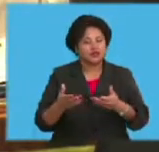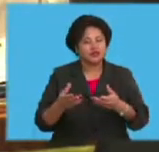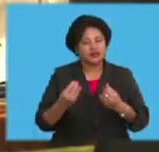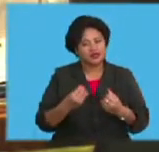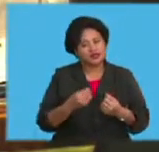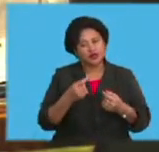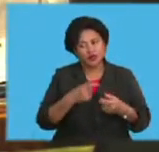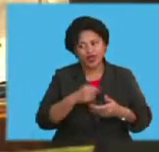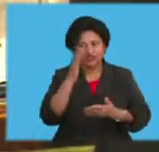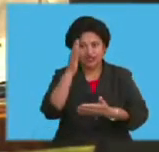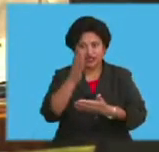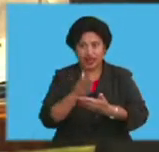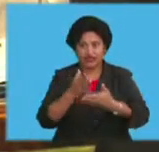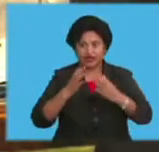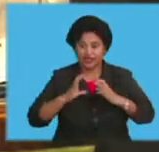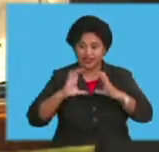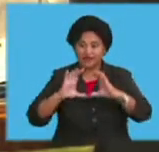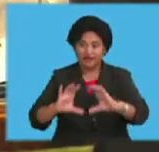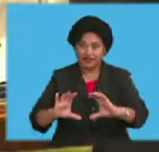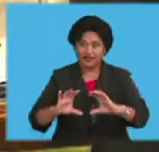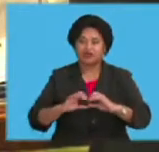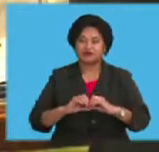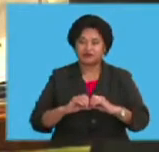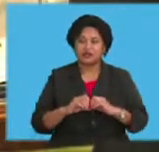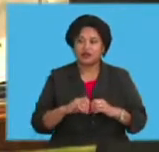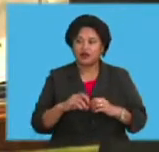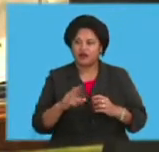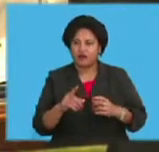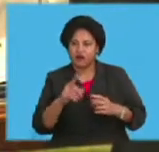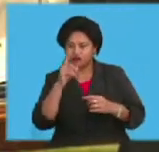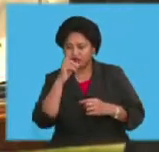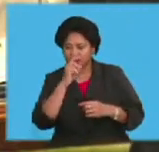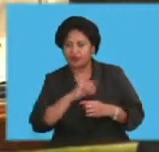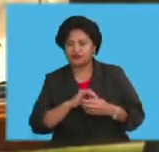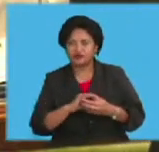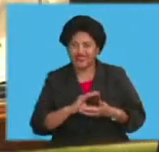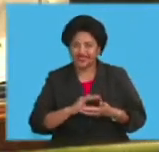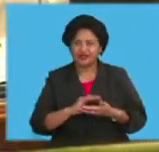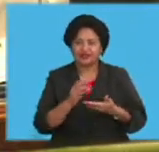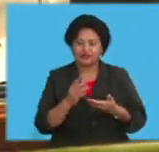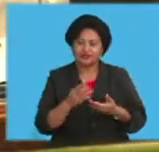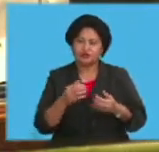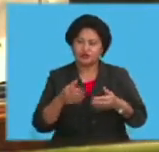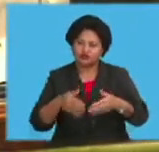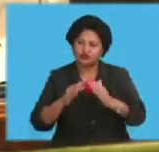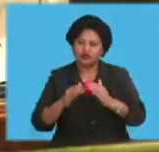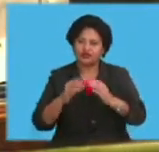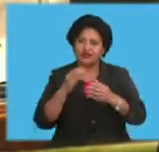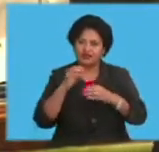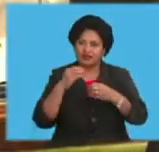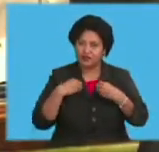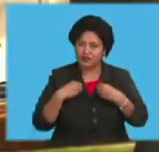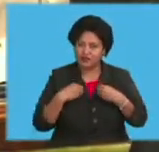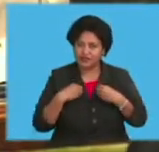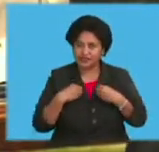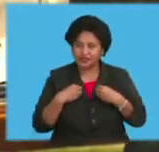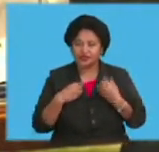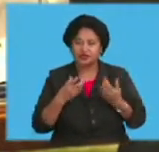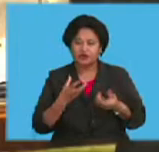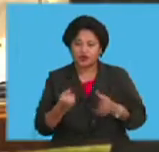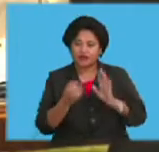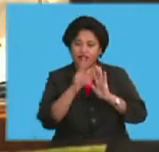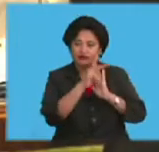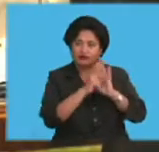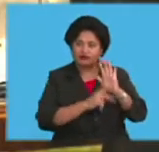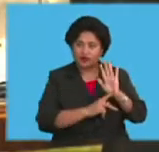direct investment inflows into specialized areas of the economy. It is therefore essential to have a modern, forward-looking investment policy